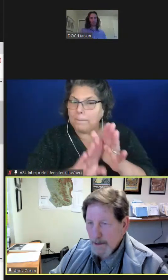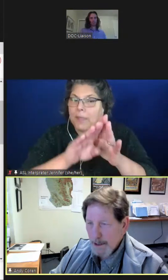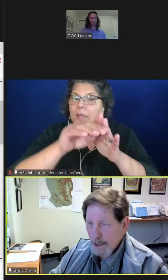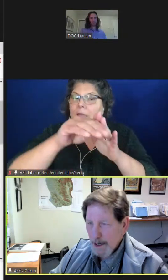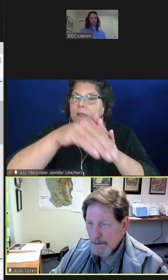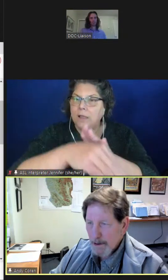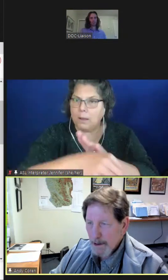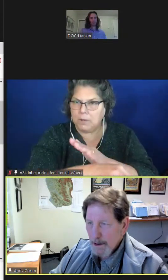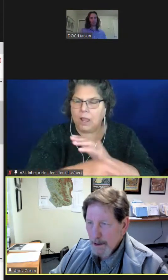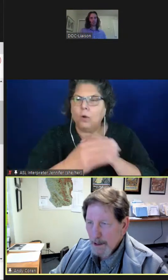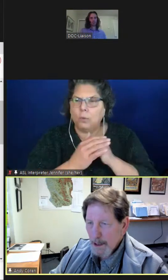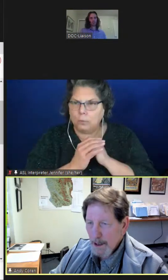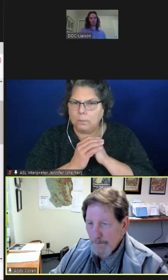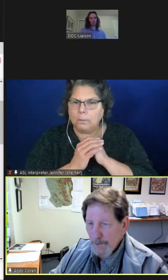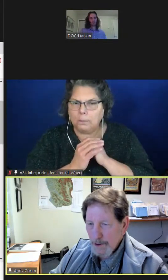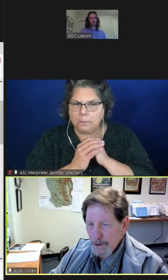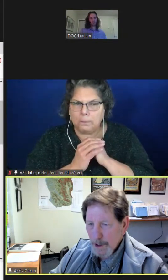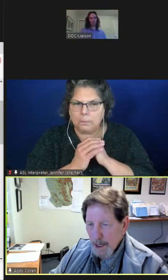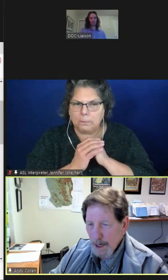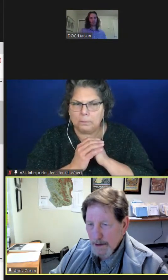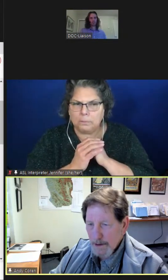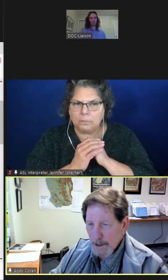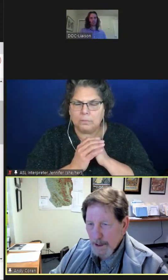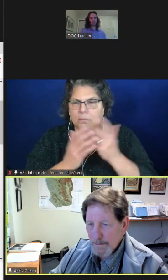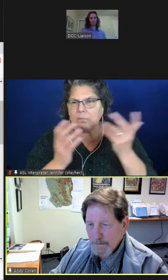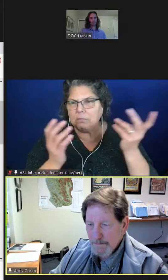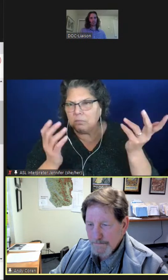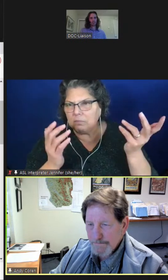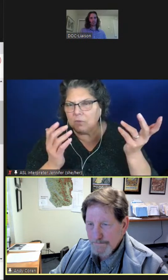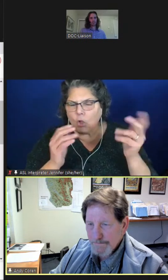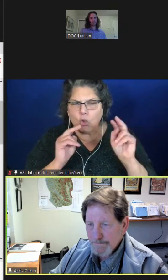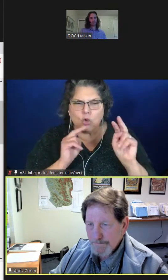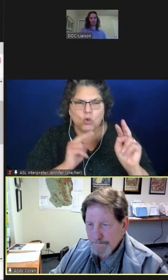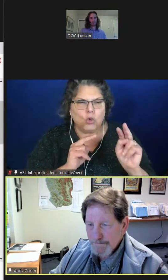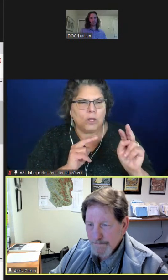that coming down. If we look at,